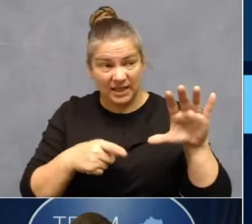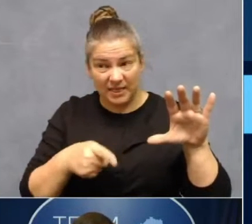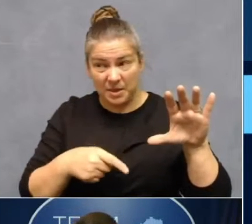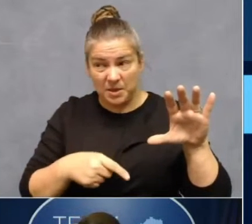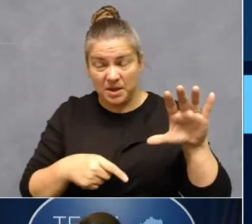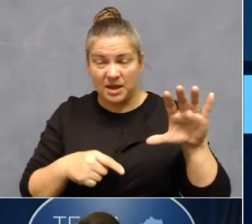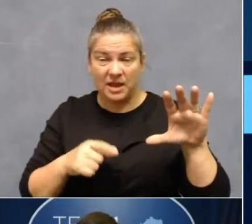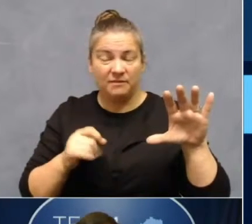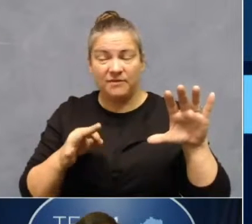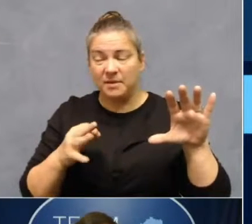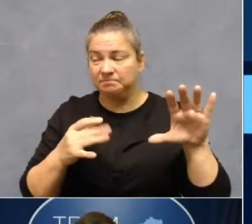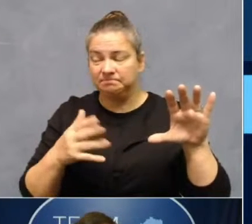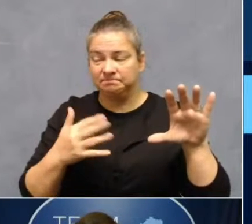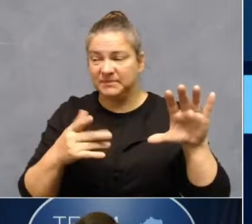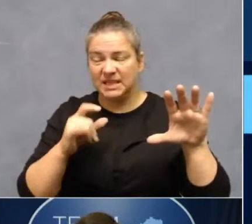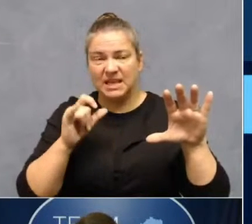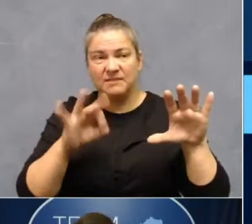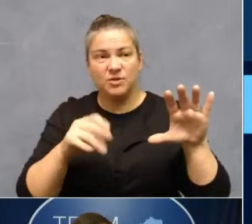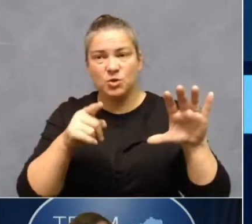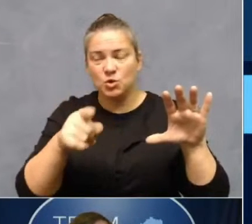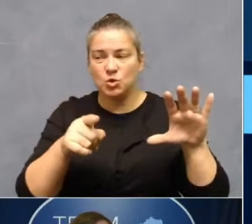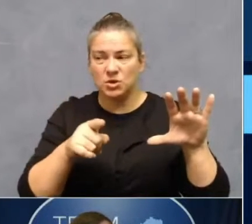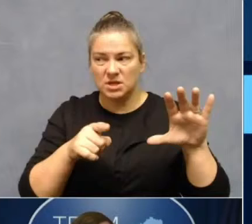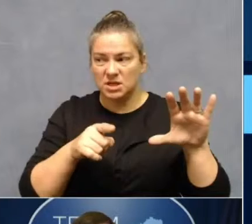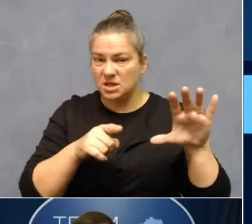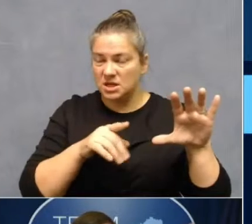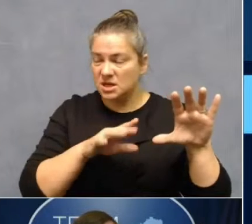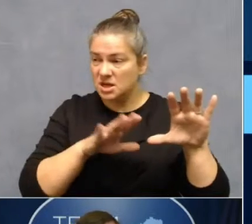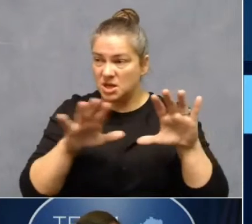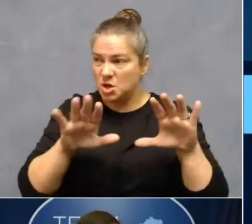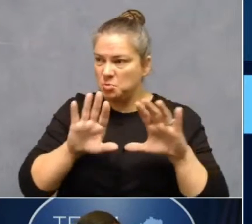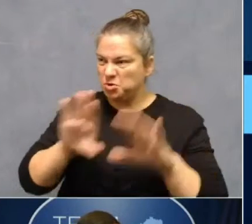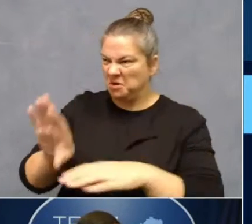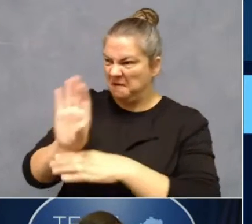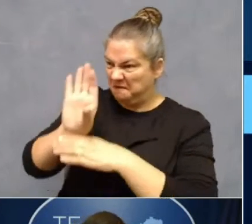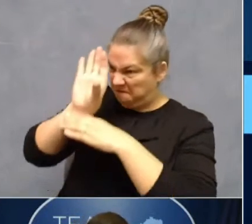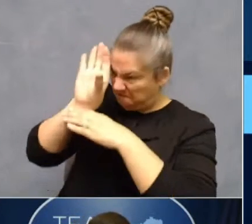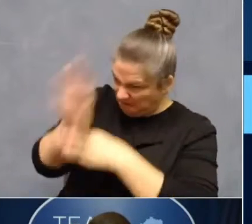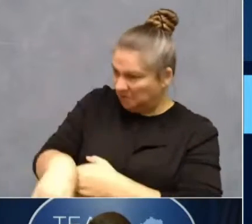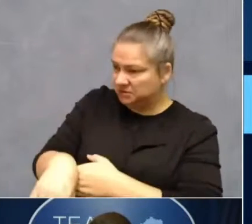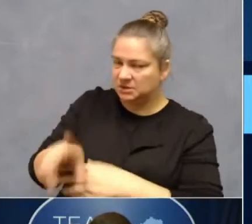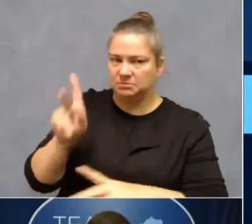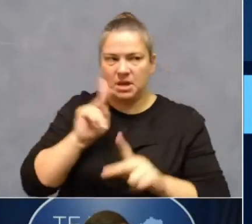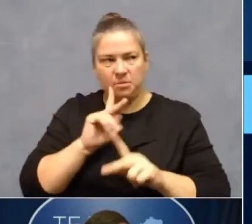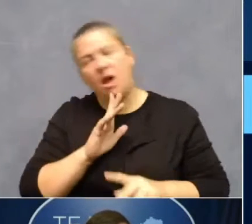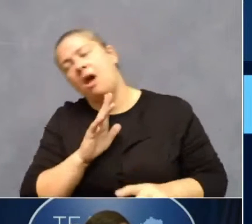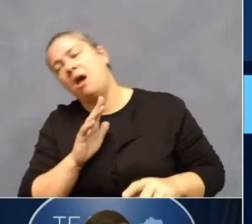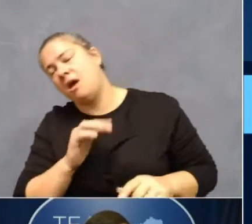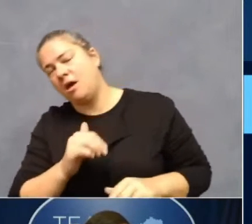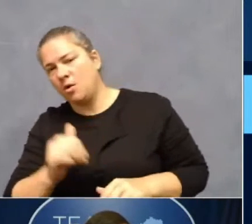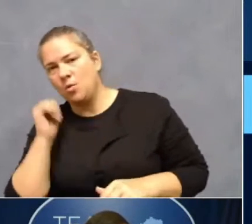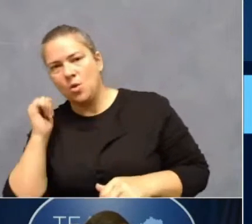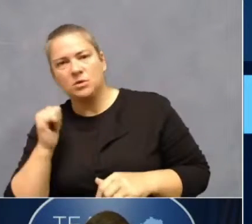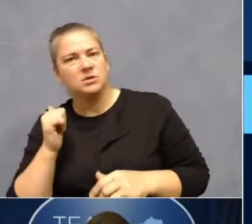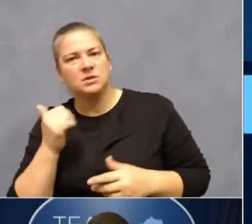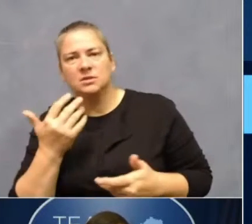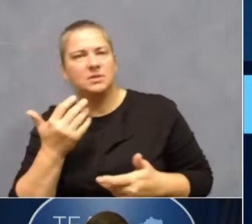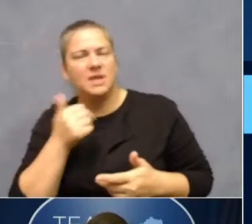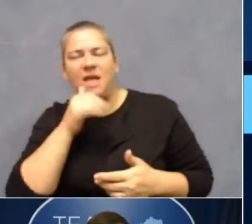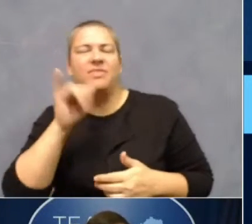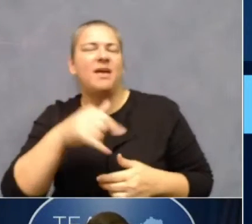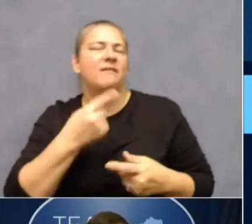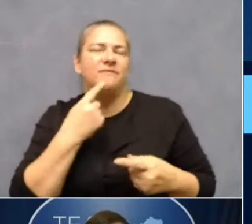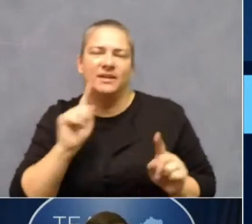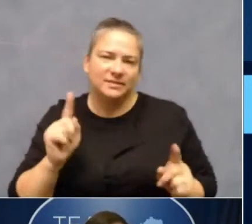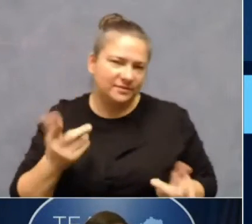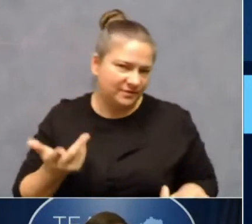you push too hard with the rules and restrictions and fewer people are willing to follow them, we get less effectiveness. So at a